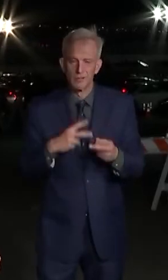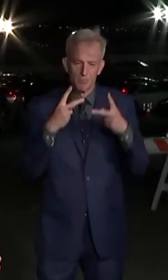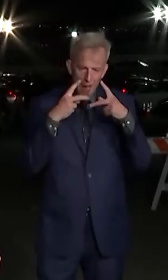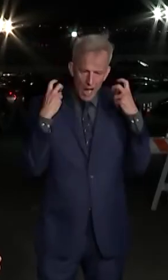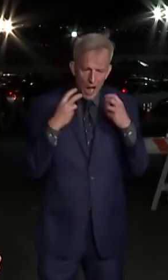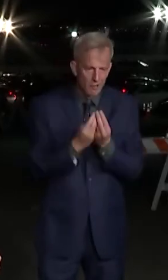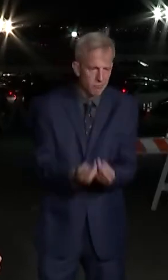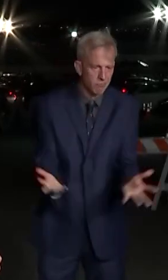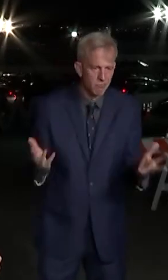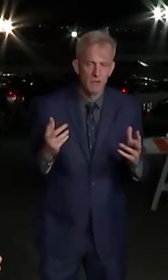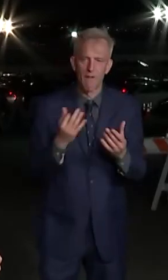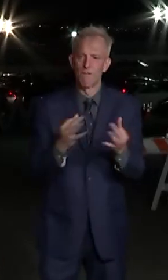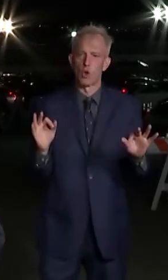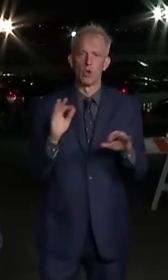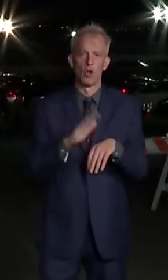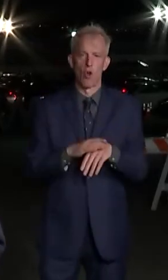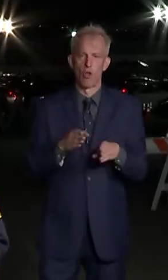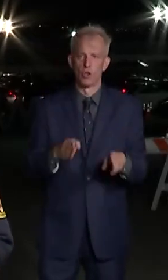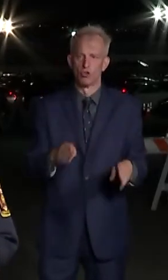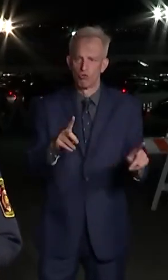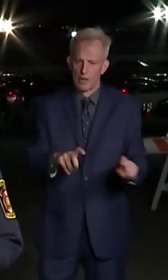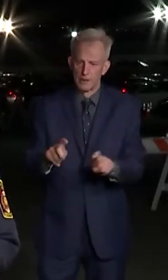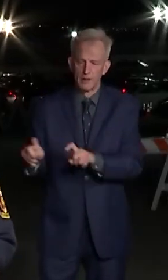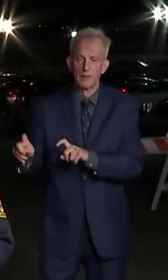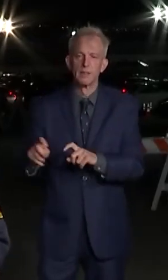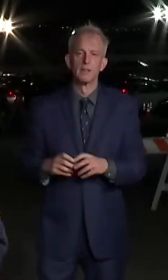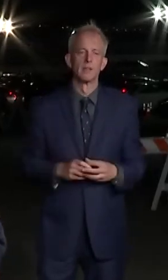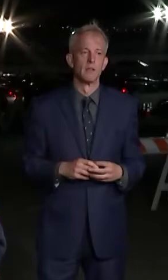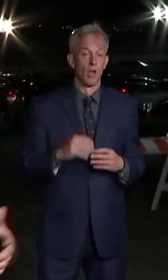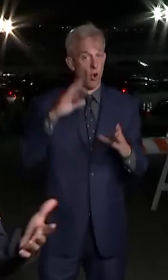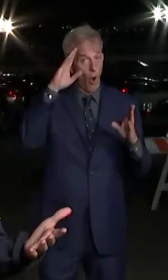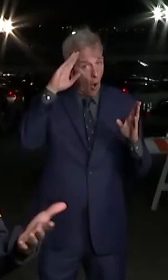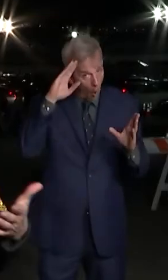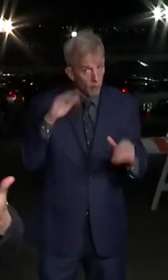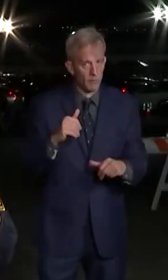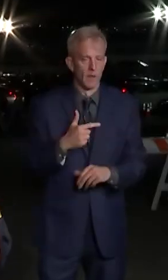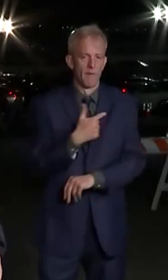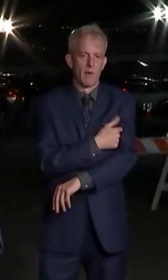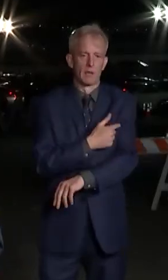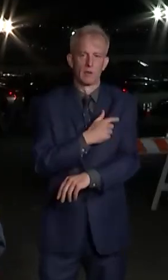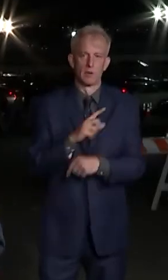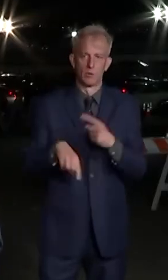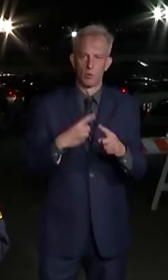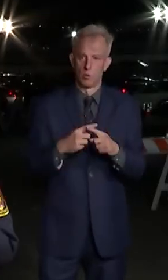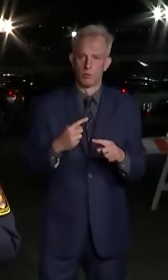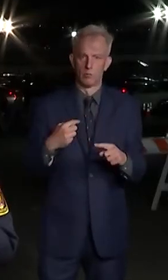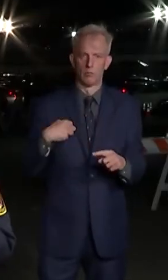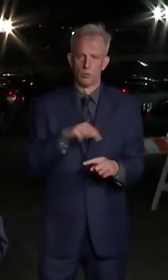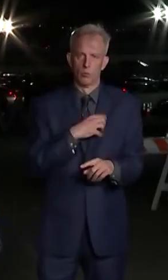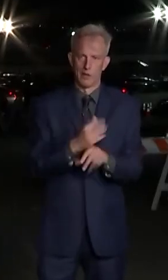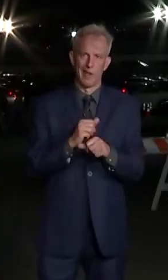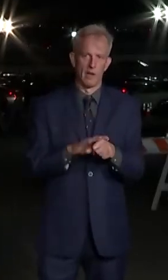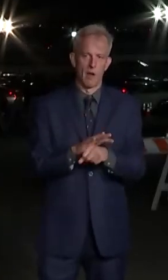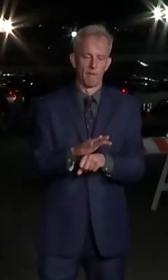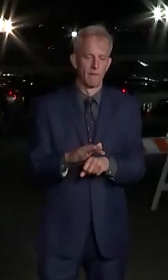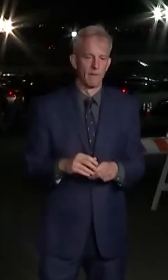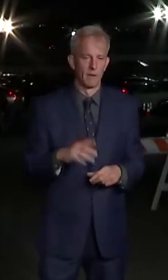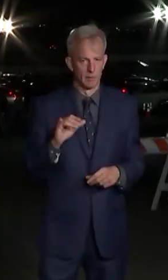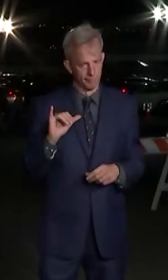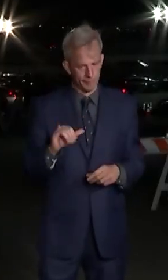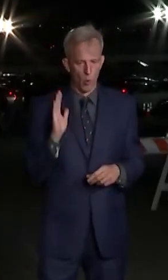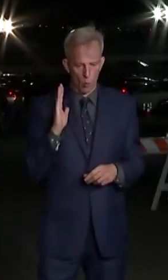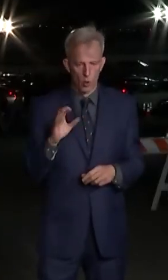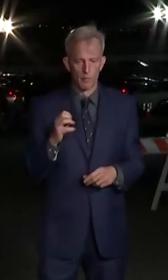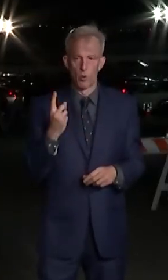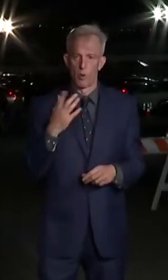free on the street testing, and hopefully vaccines as we get the supply and they qualify. That'll be one of my top priorities of